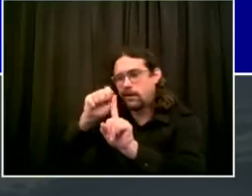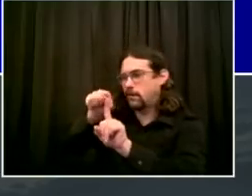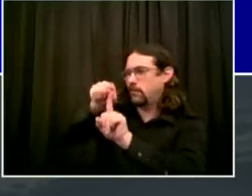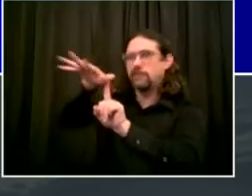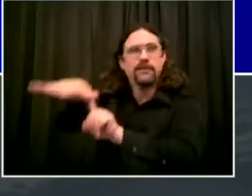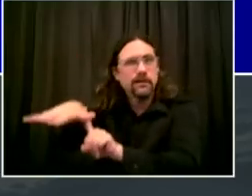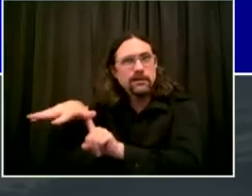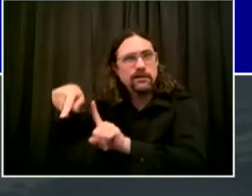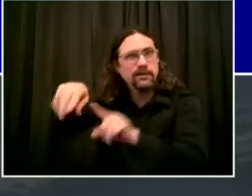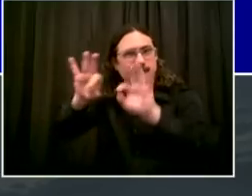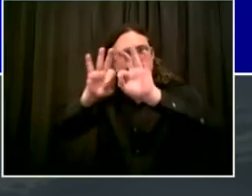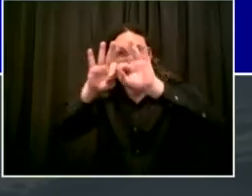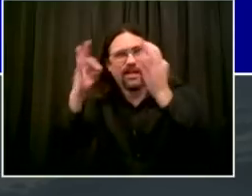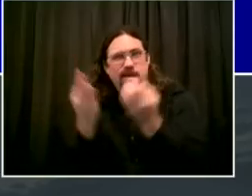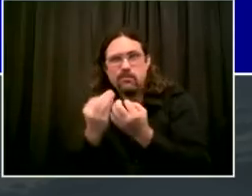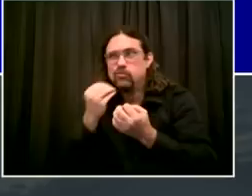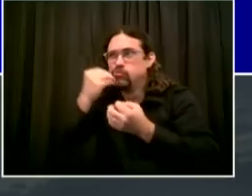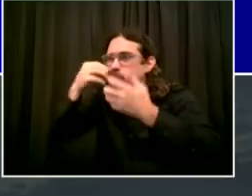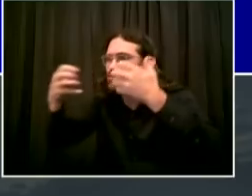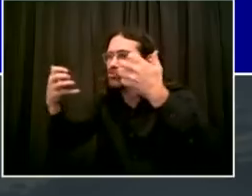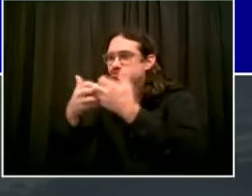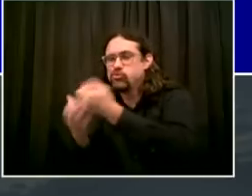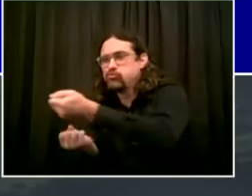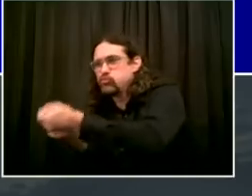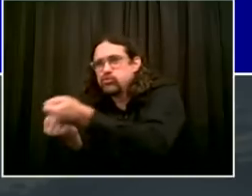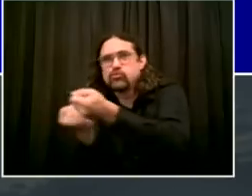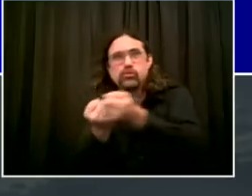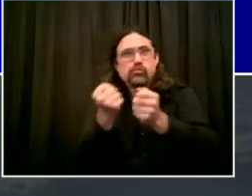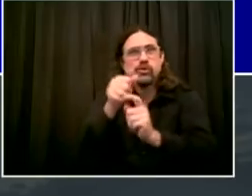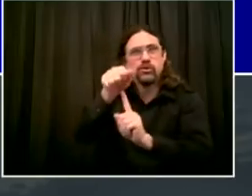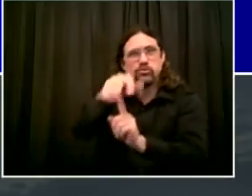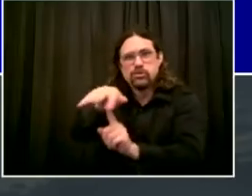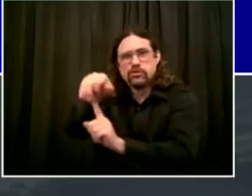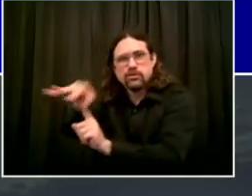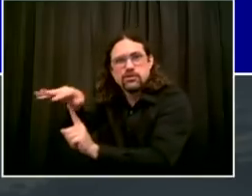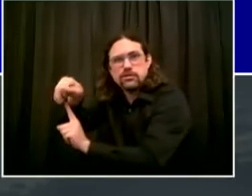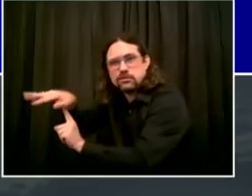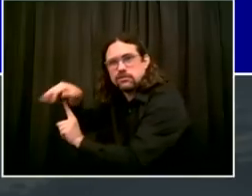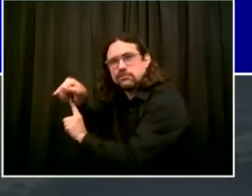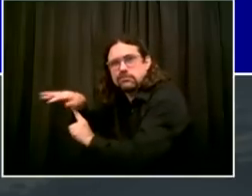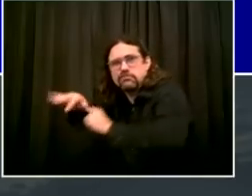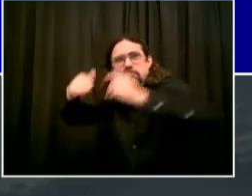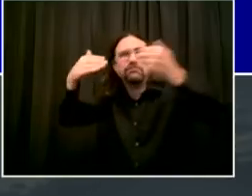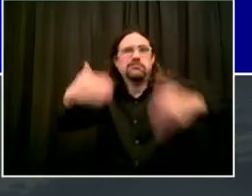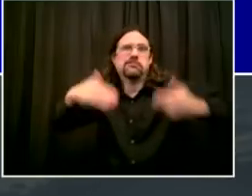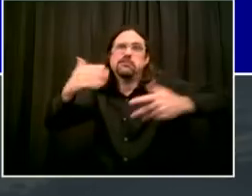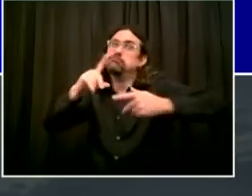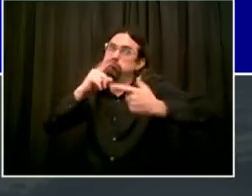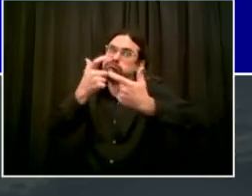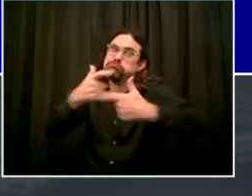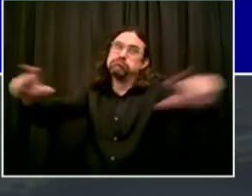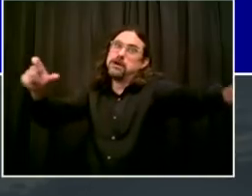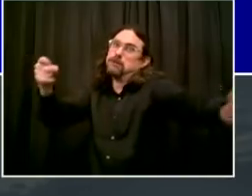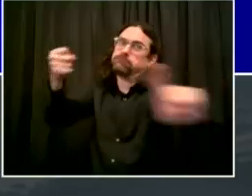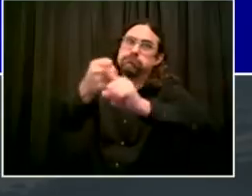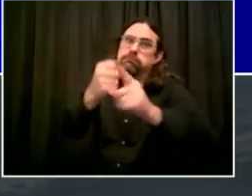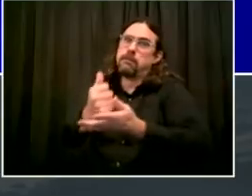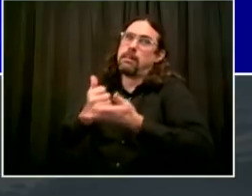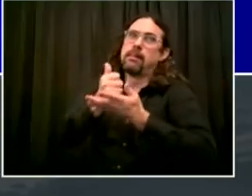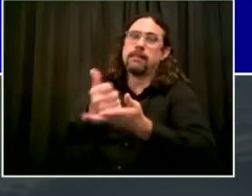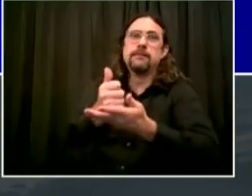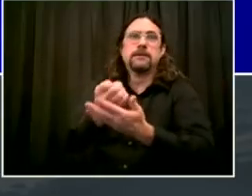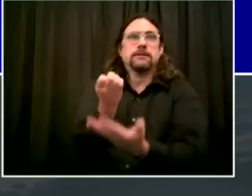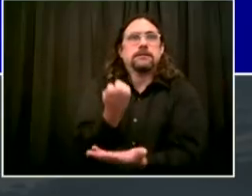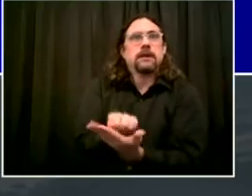get through it, but also bringing back the joy and the hope we have seen with this beautiful initiative. So I want to give